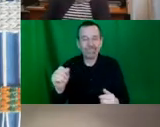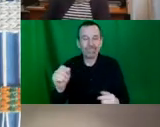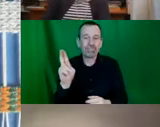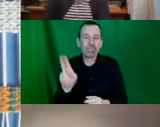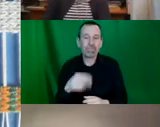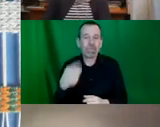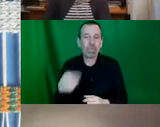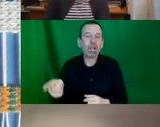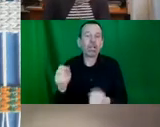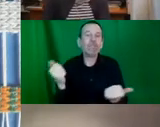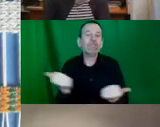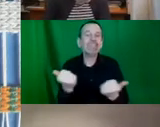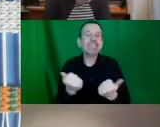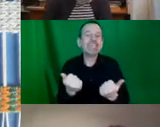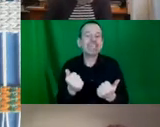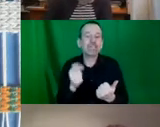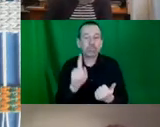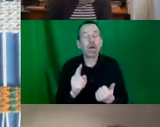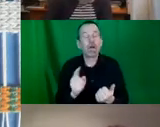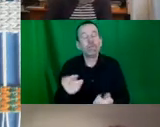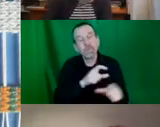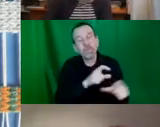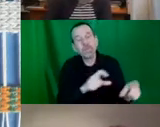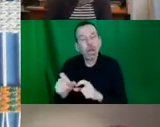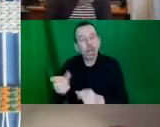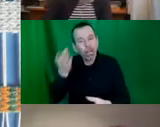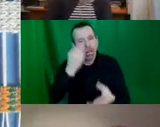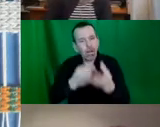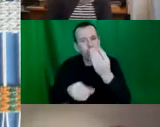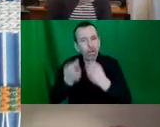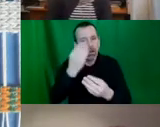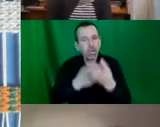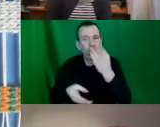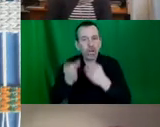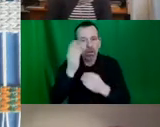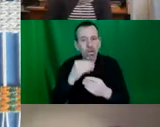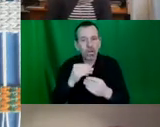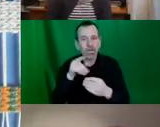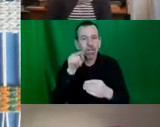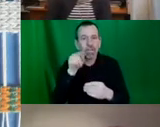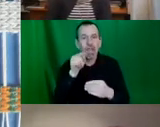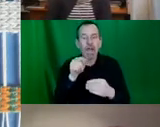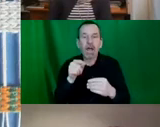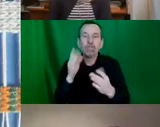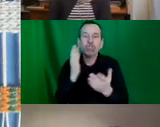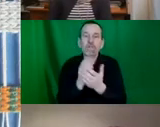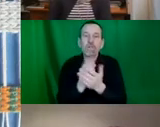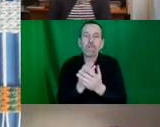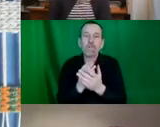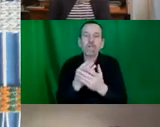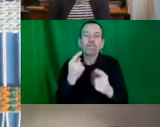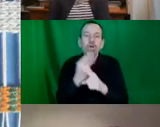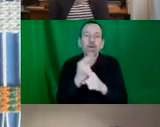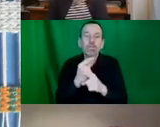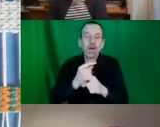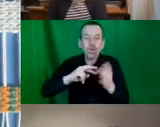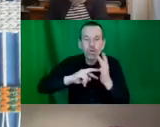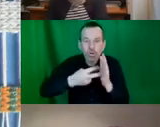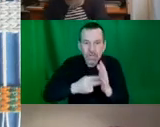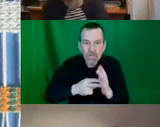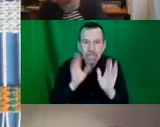on the manuscript. As this document was largely about organization, research into Islamic bindings and their